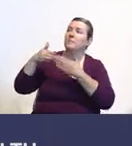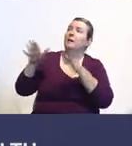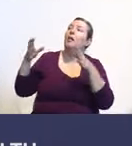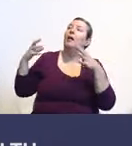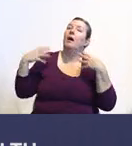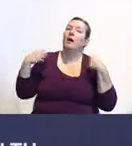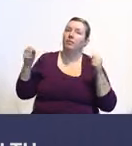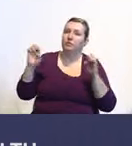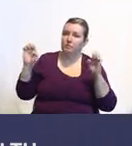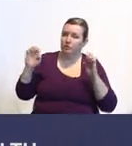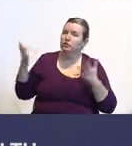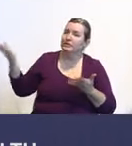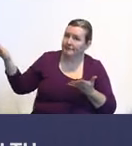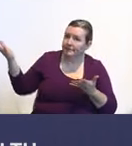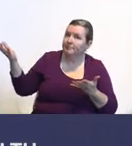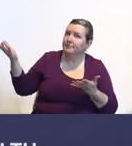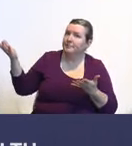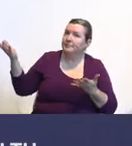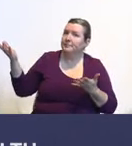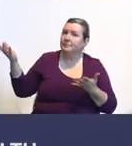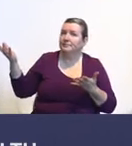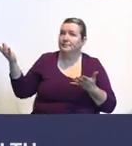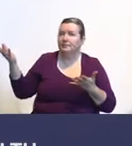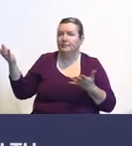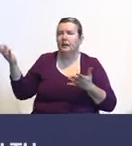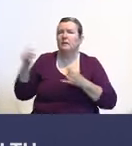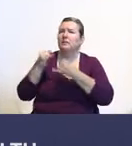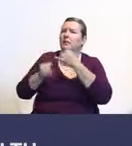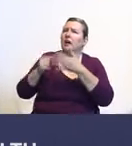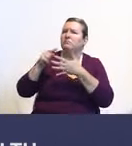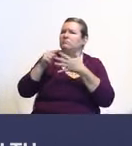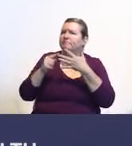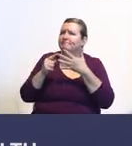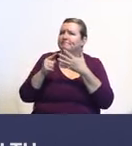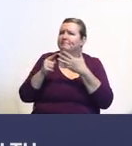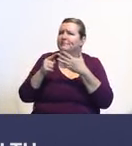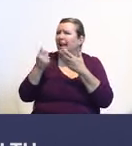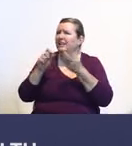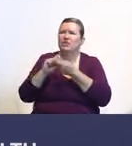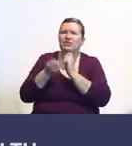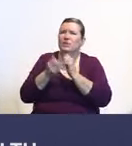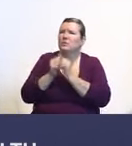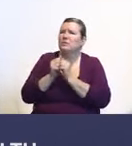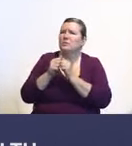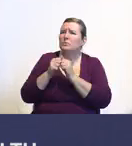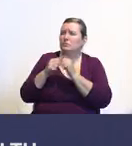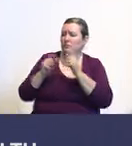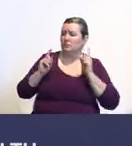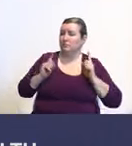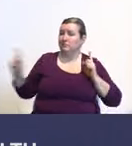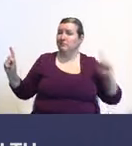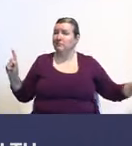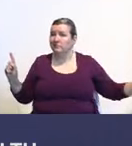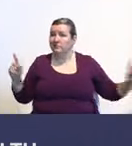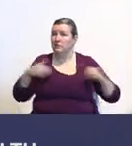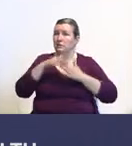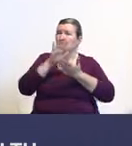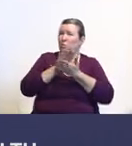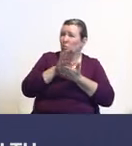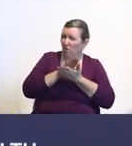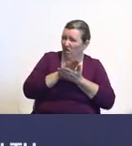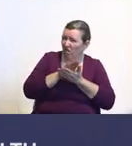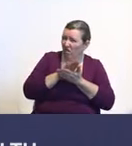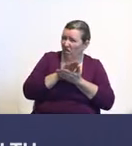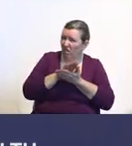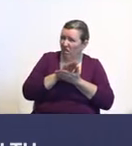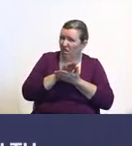not? And lastly, is anything actually changing with regard to quarantine, social distancing, and contact tracing for school guidance? Since these are